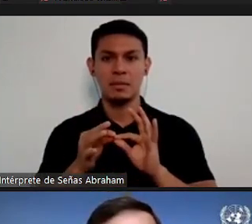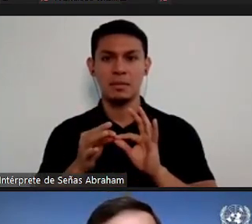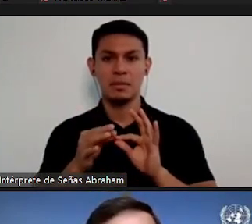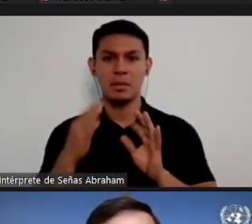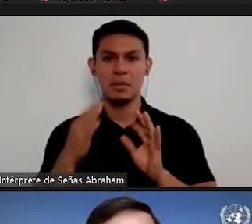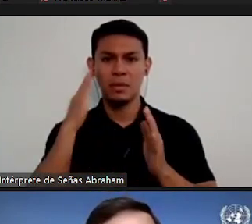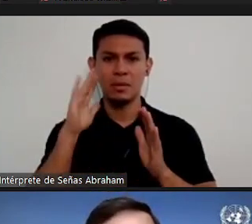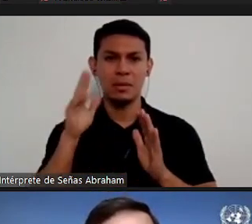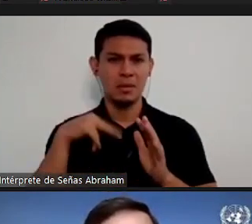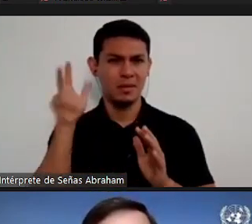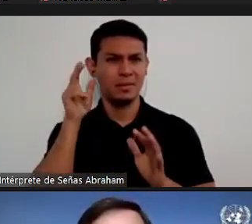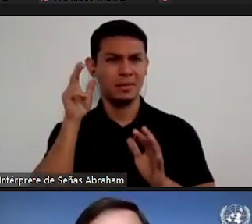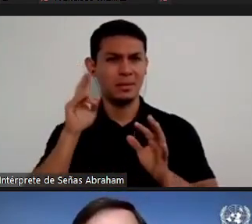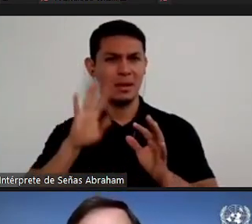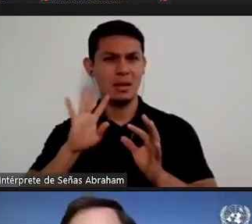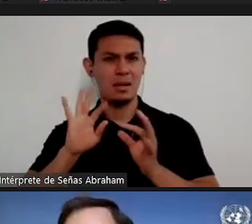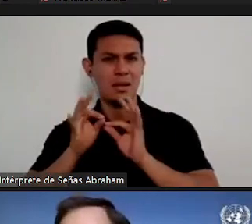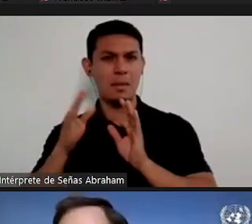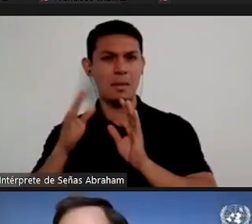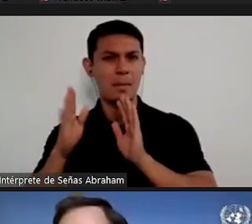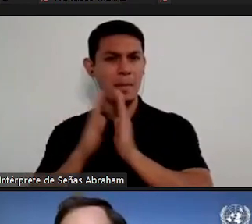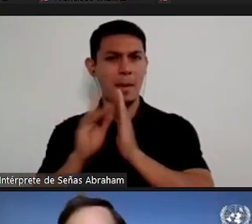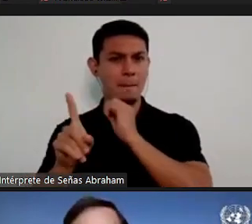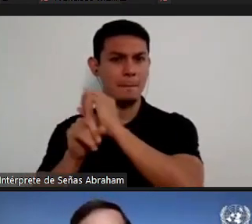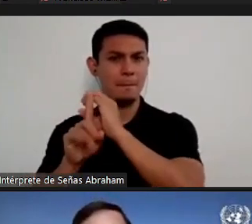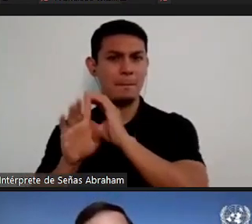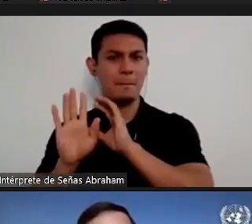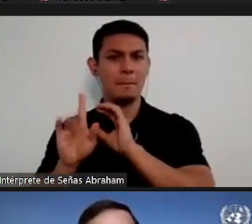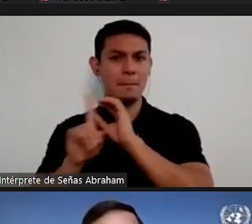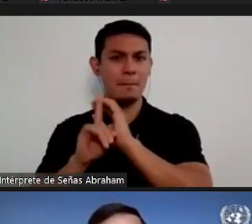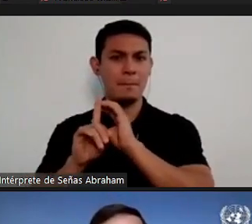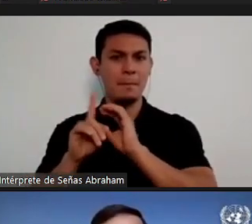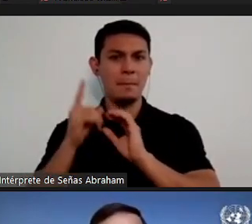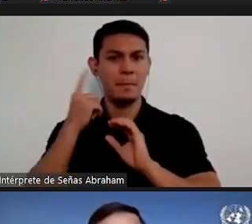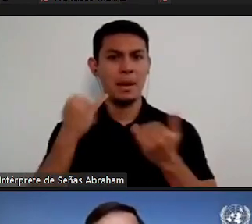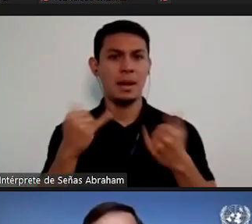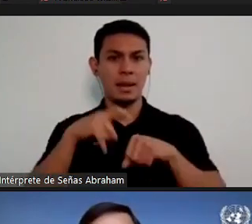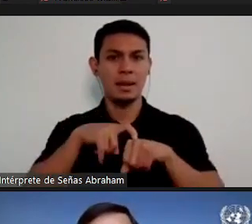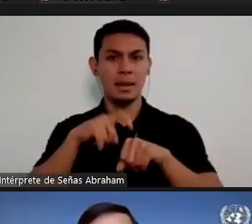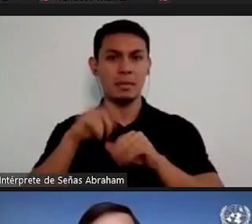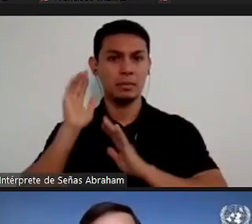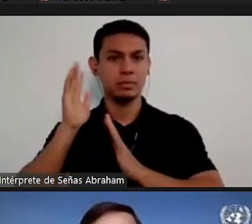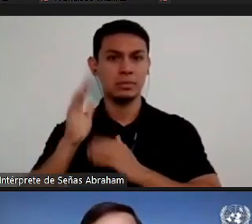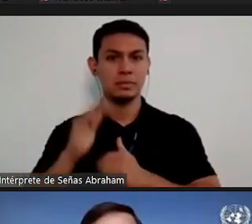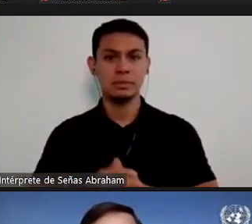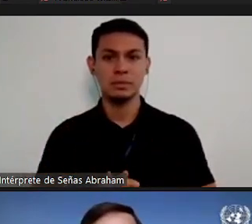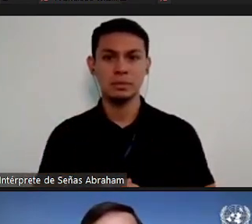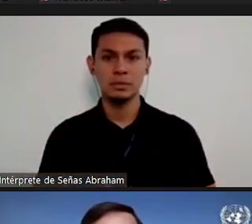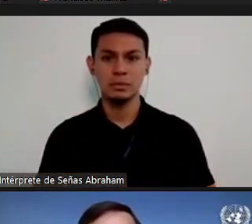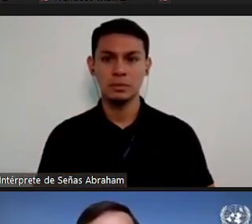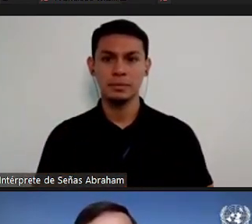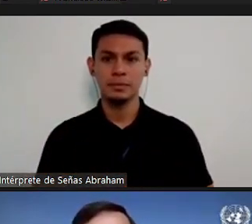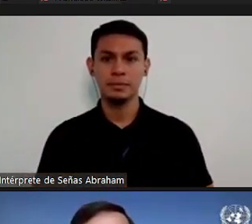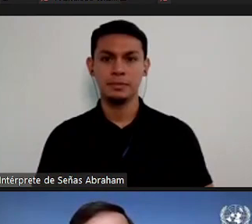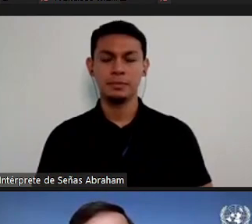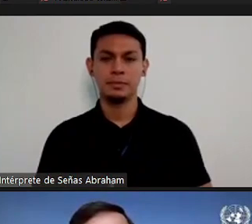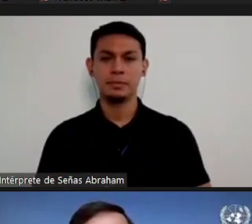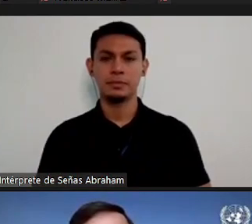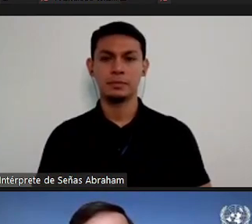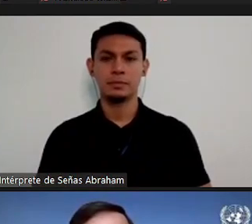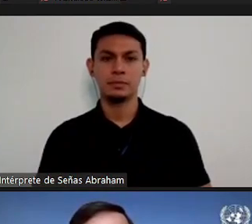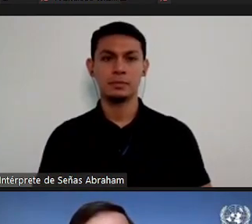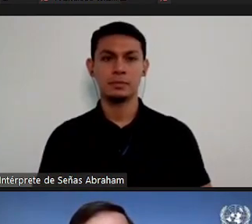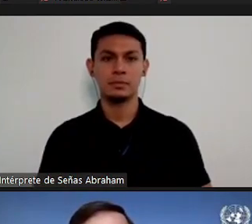we have an echo from the interpreter from melbourne i don't know if um we can fix that for this panel please